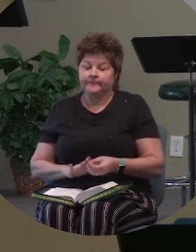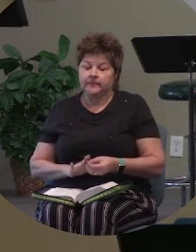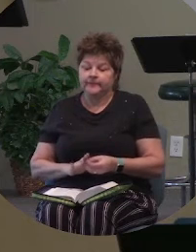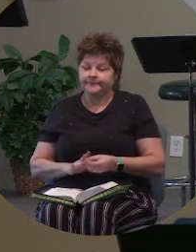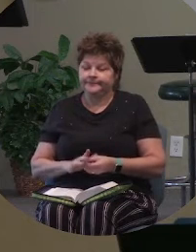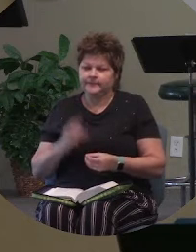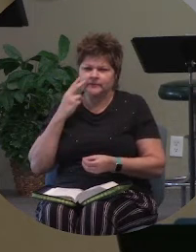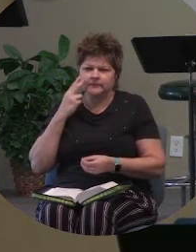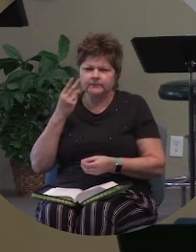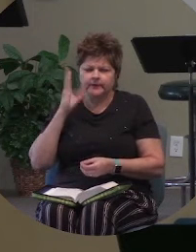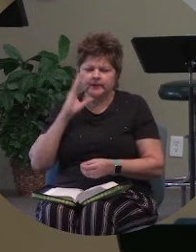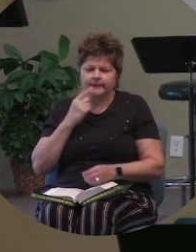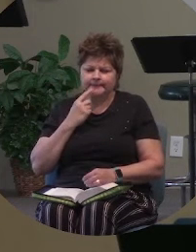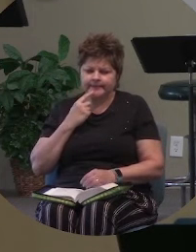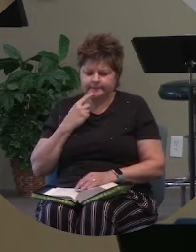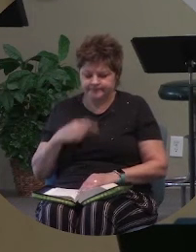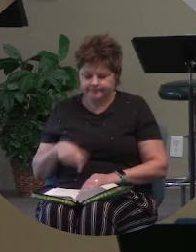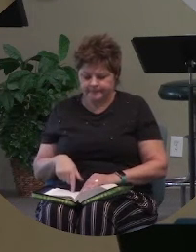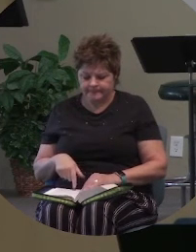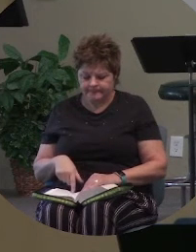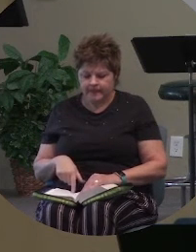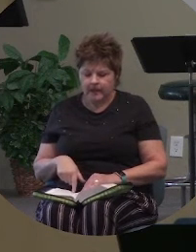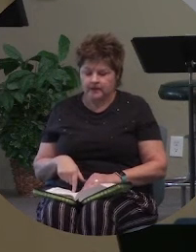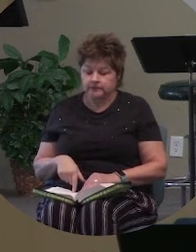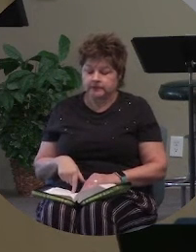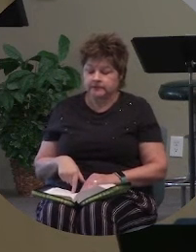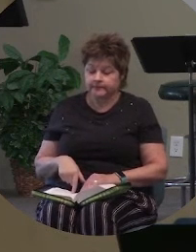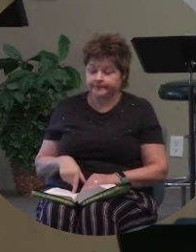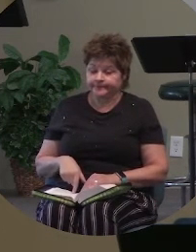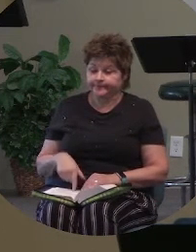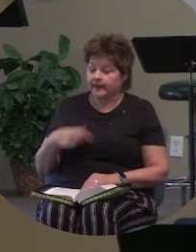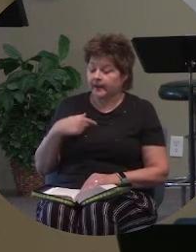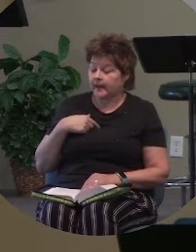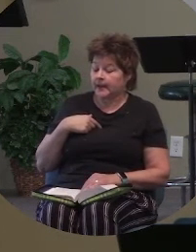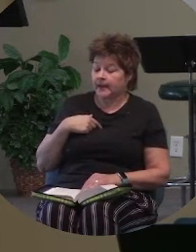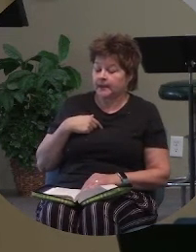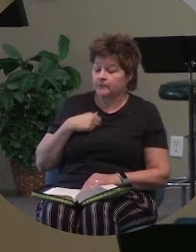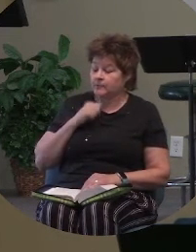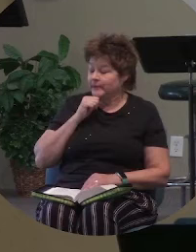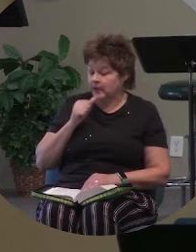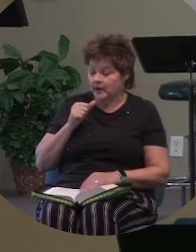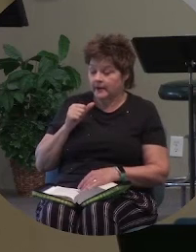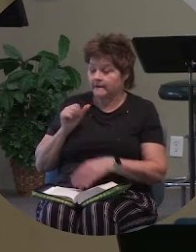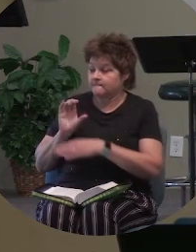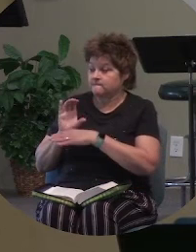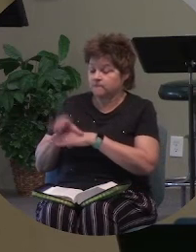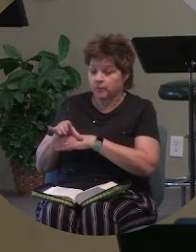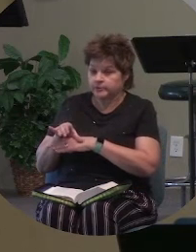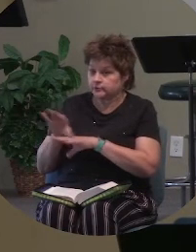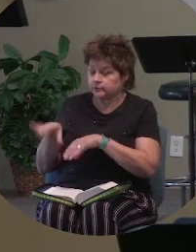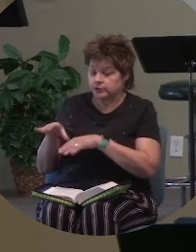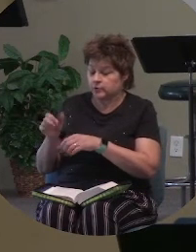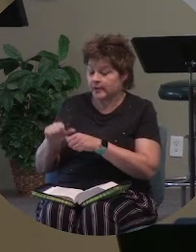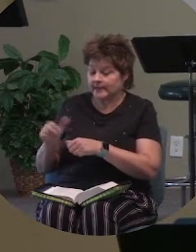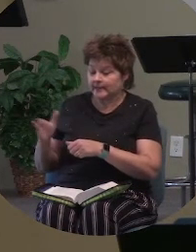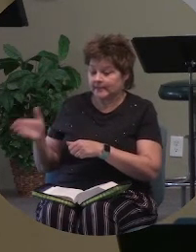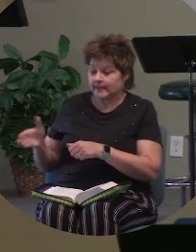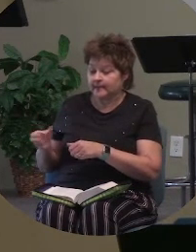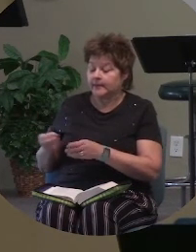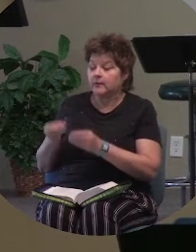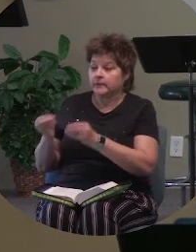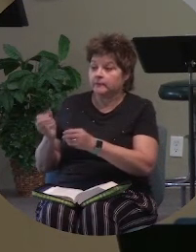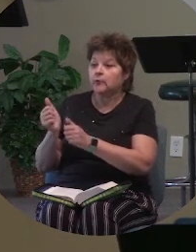what God has done? God is saying, I will not force you to do anything. But I will give you every